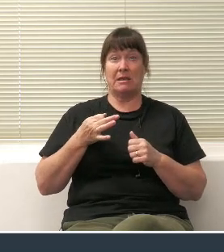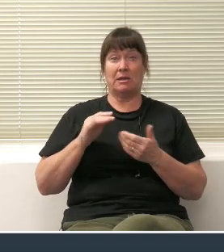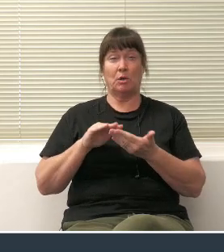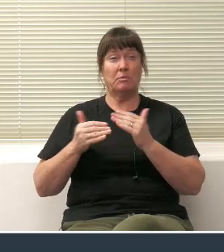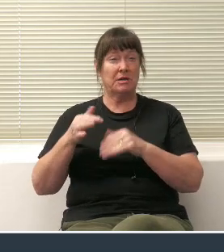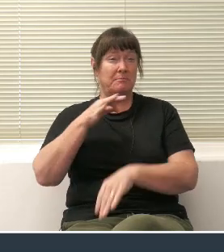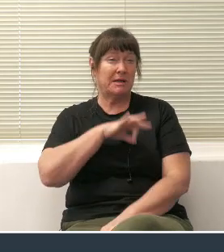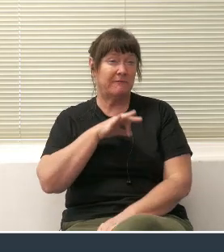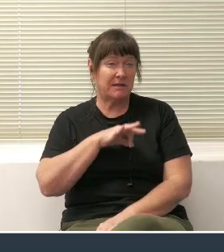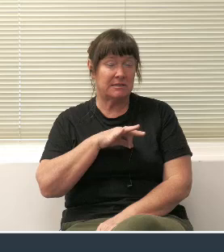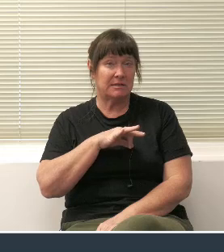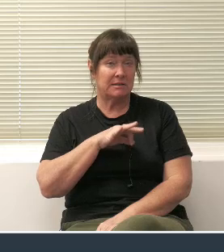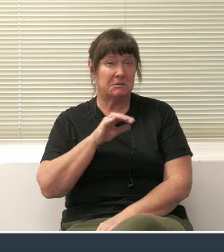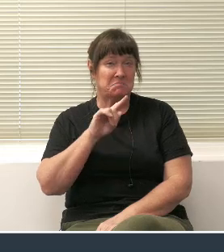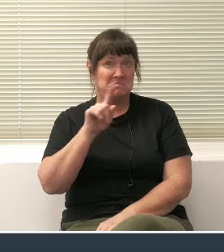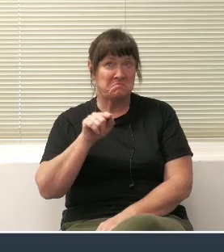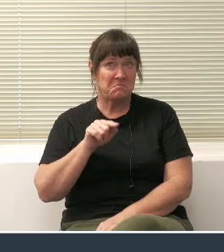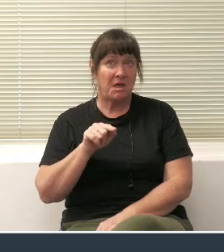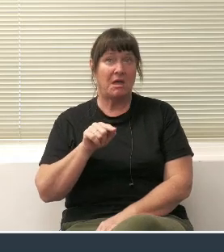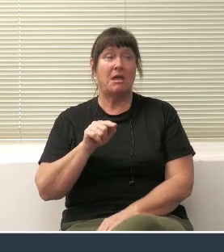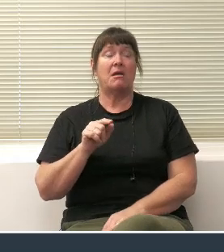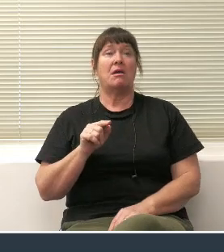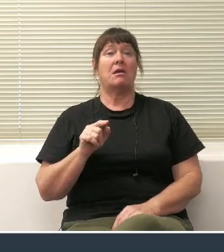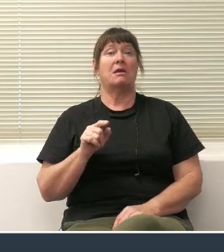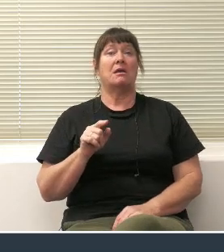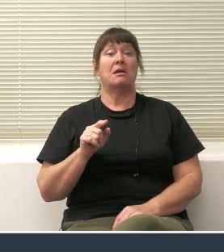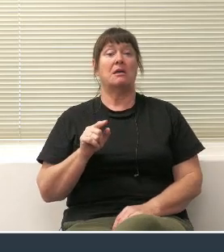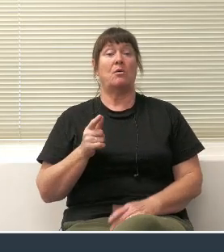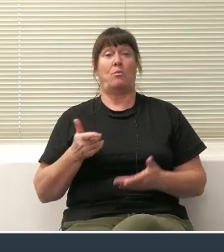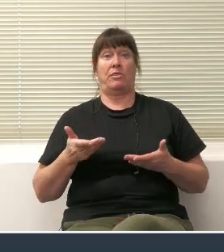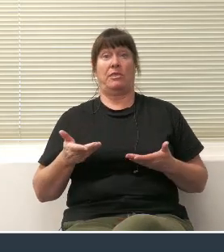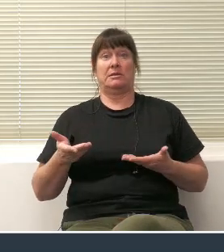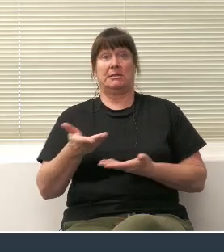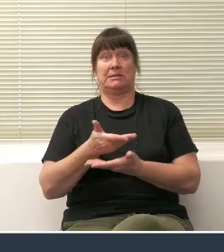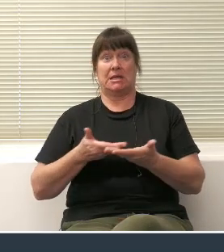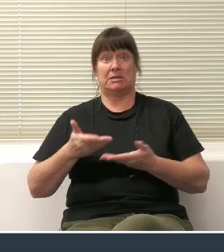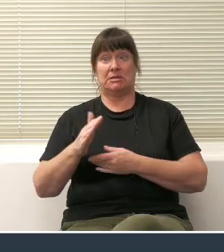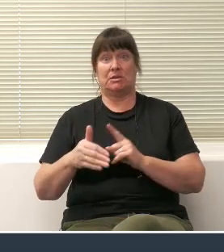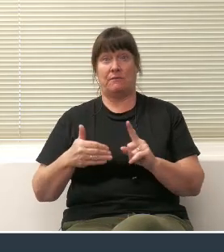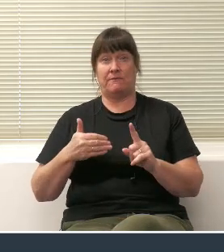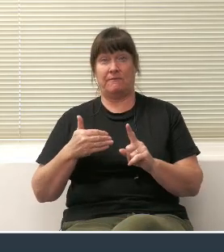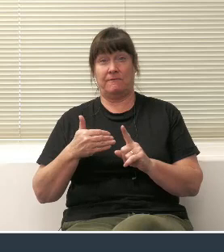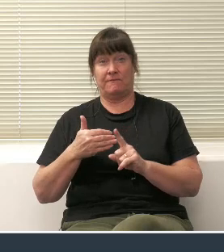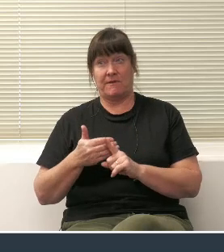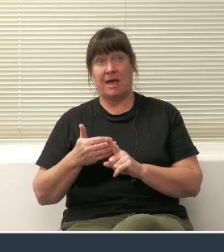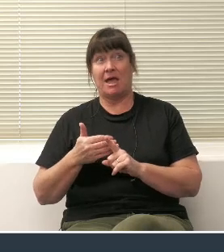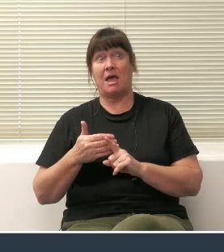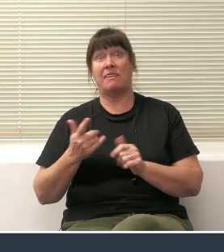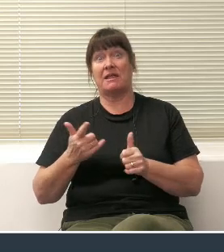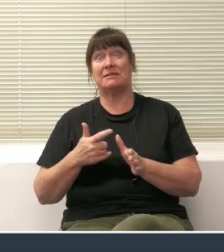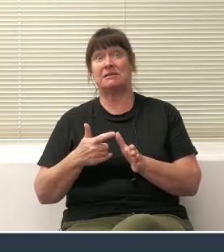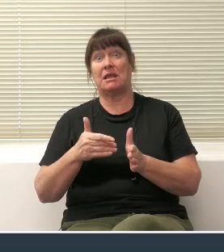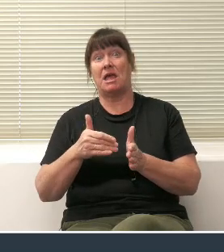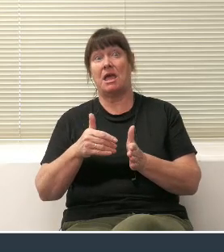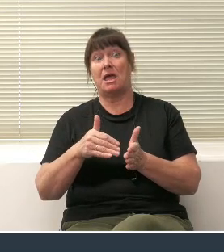out of this. I think that with the discussion that's gone on, it's answered a little bit of what I was going to say, but it's